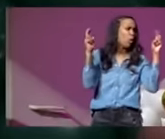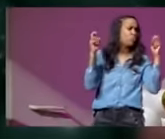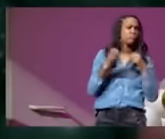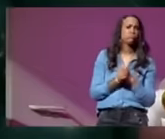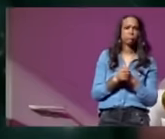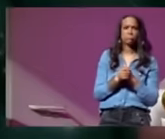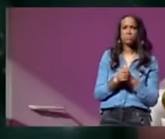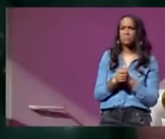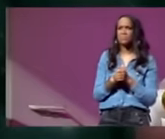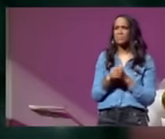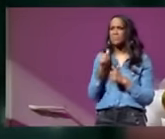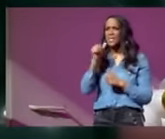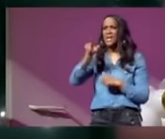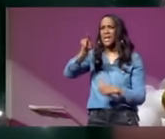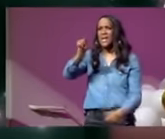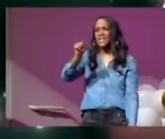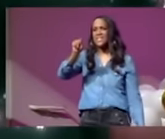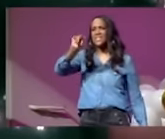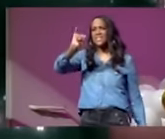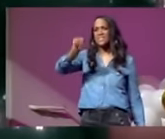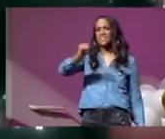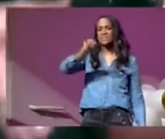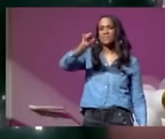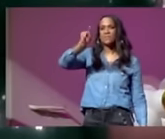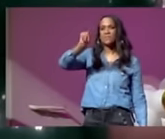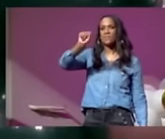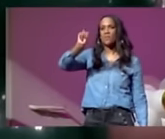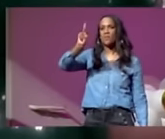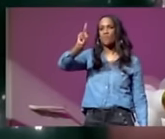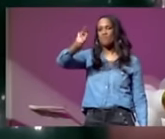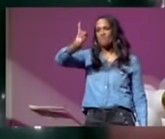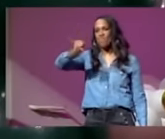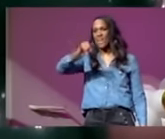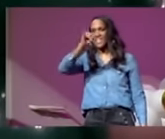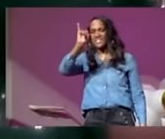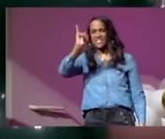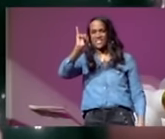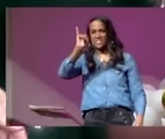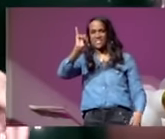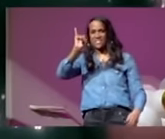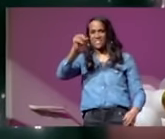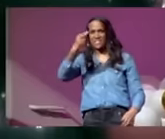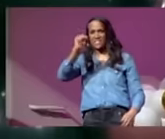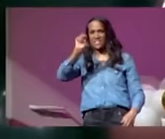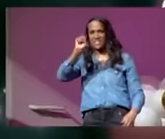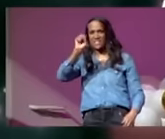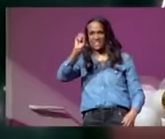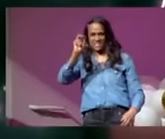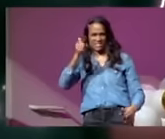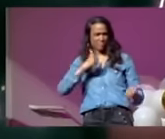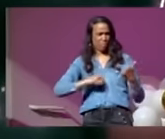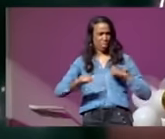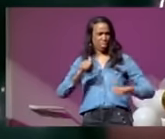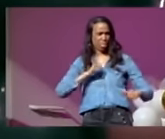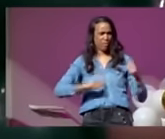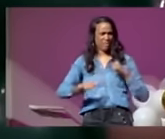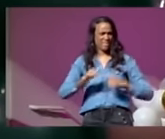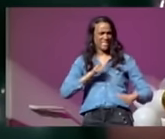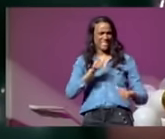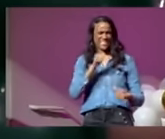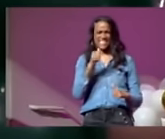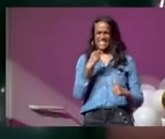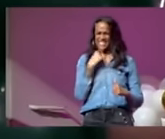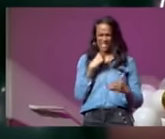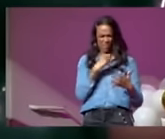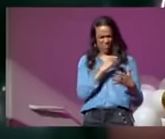a girl, Taraji, who said, the math ain't mathin'. Yeah, yeah. And then she said, but the gift keeps on giving. That thing got me through the